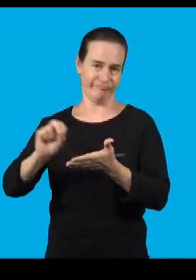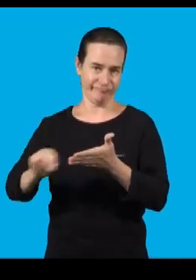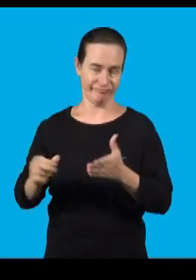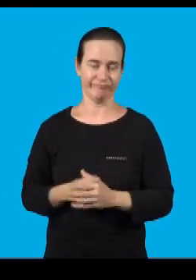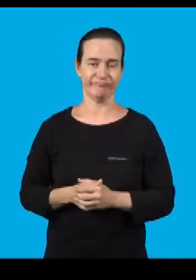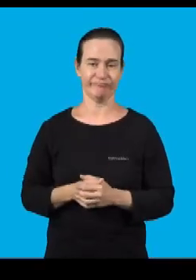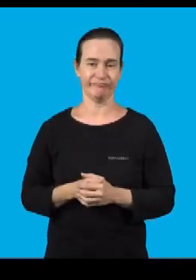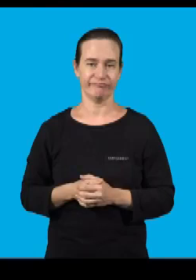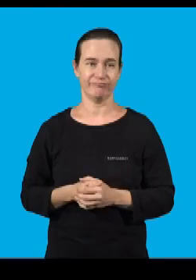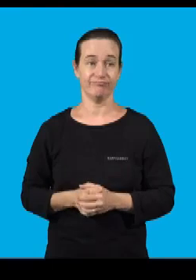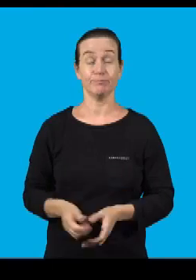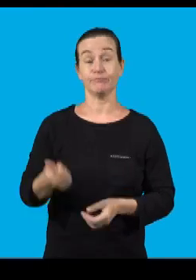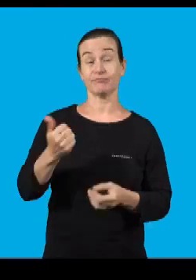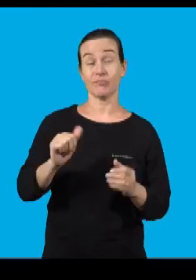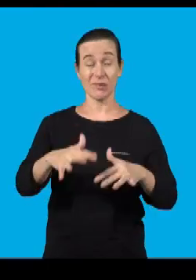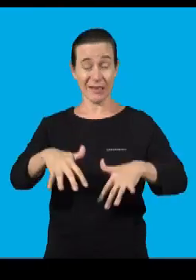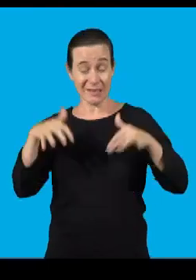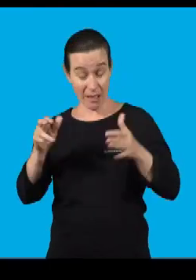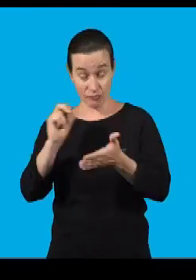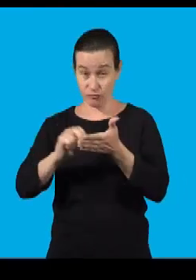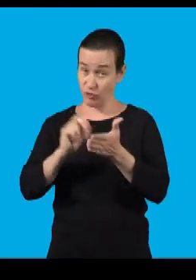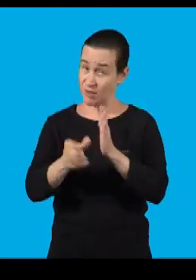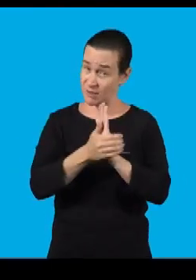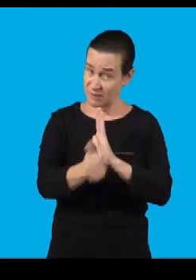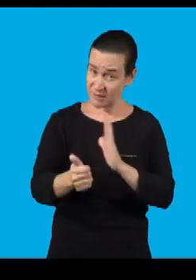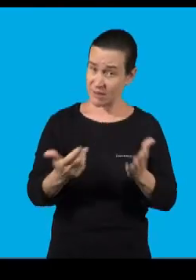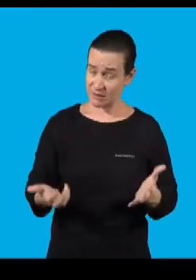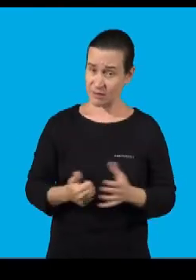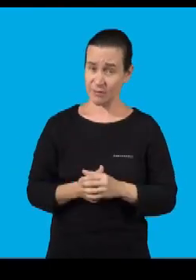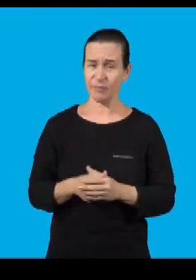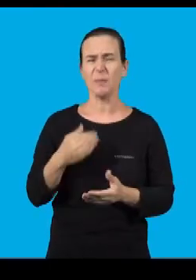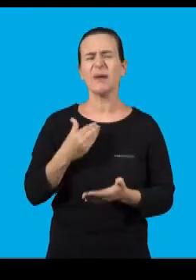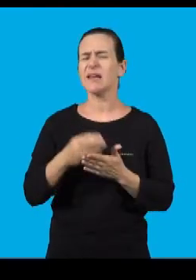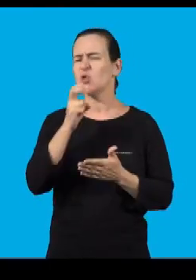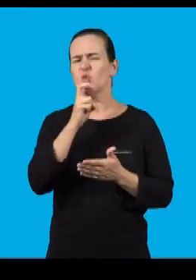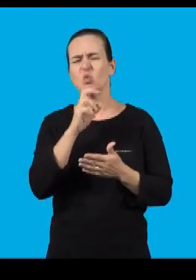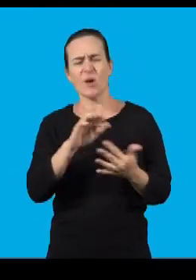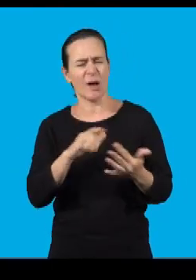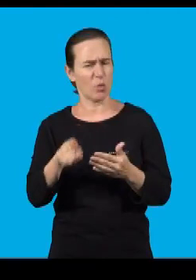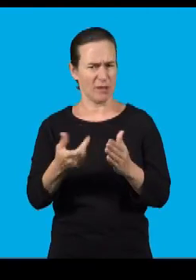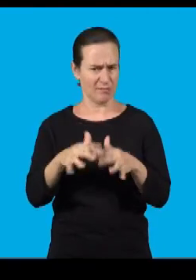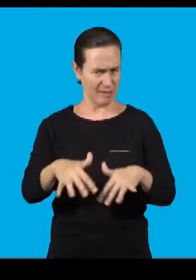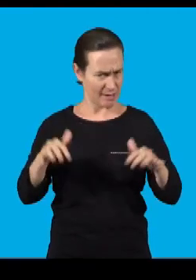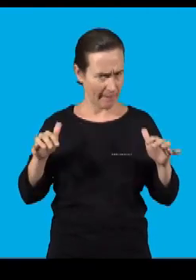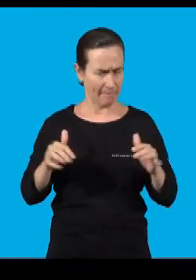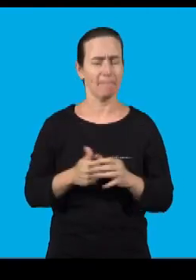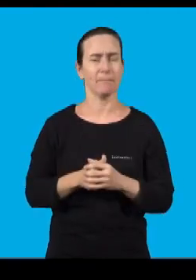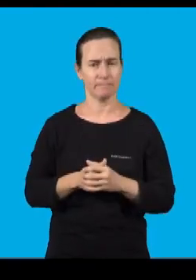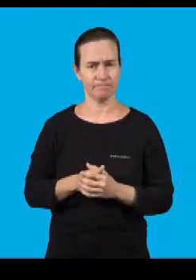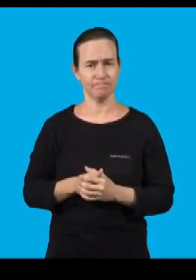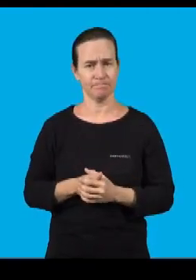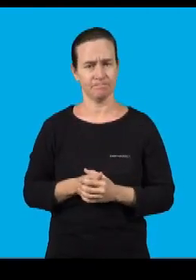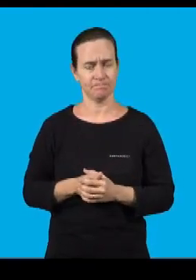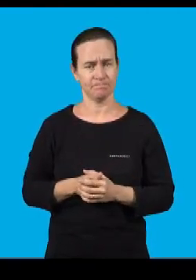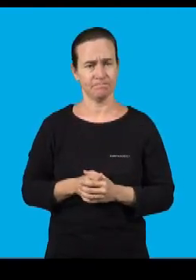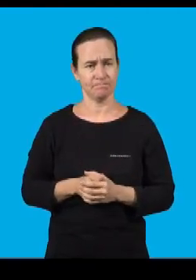All right, let's move on. Our exam writing competencies. How do I apply these skills in an examination? All